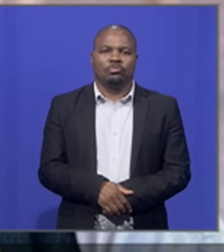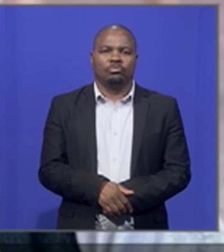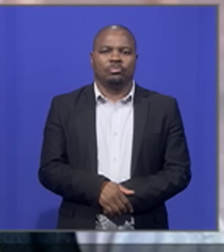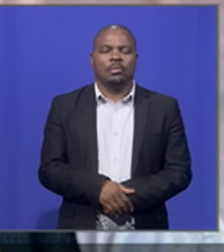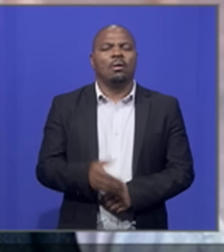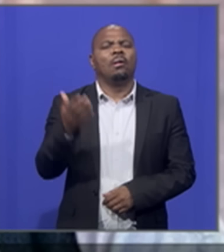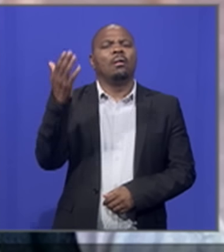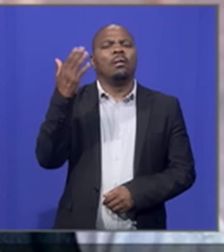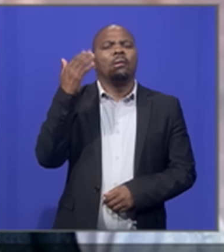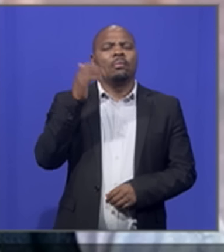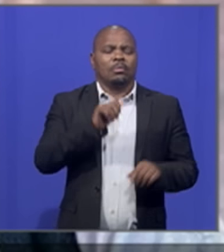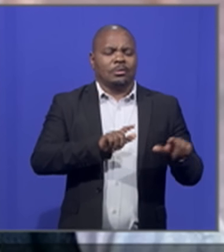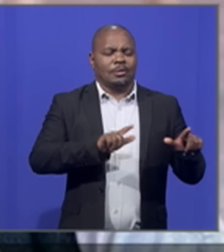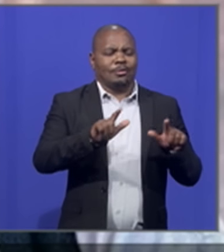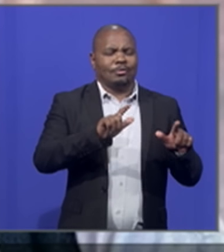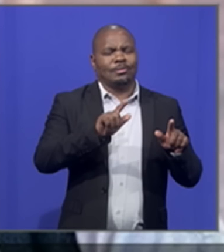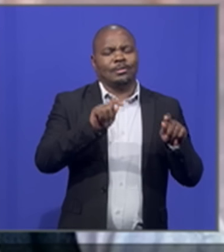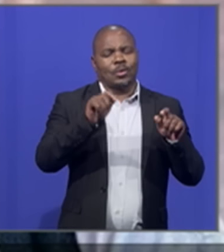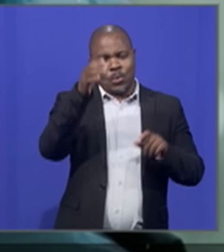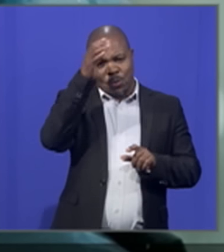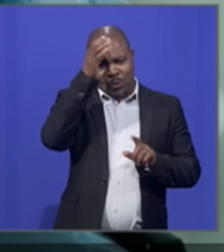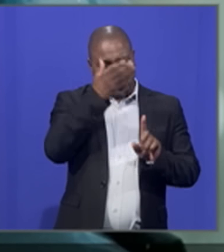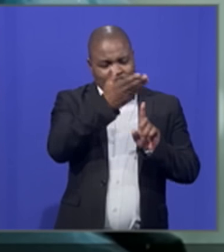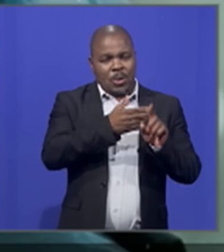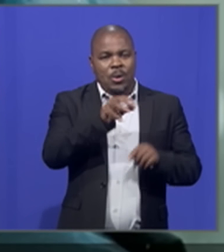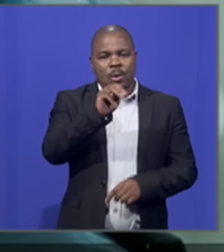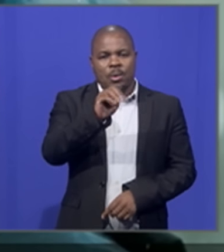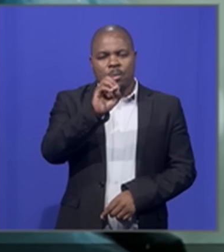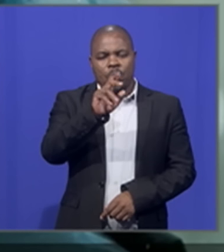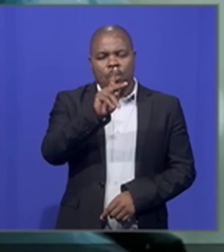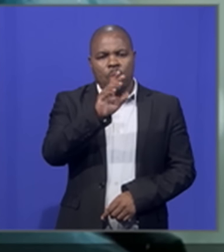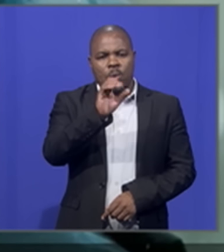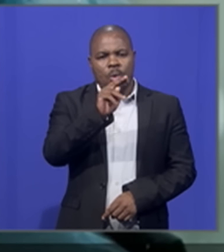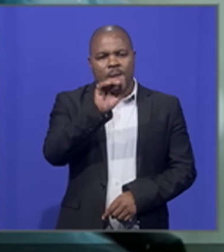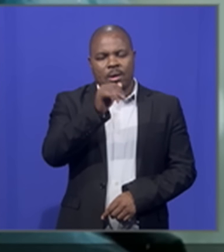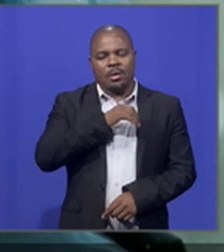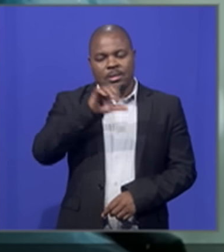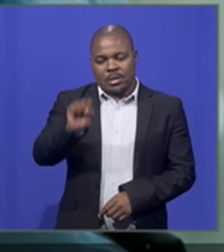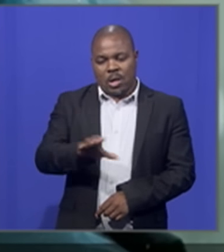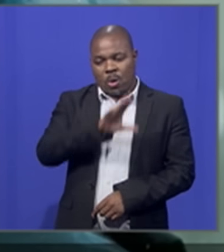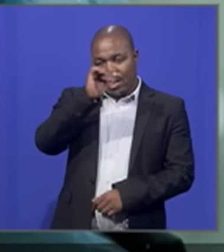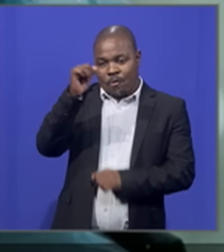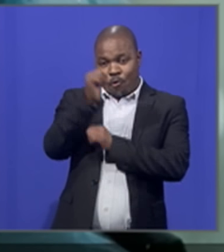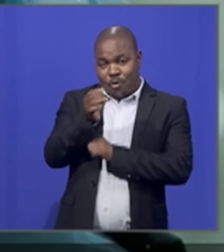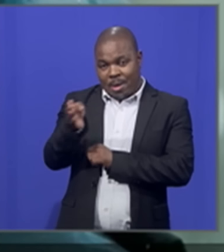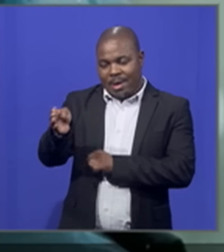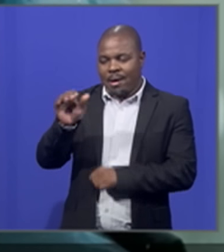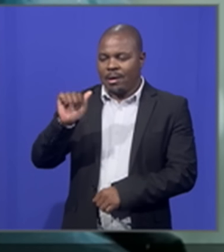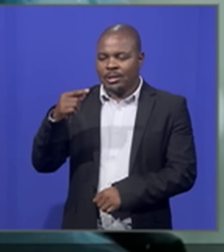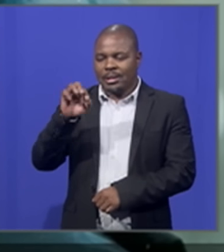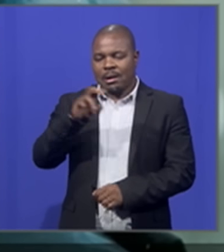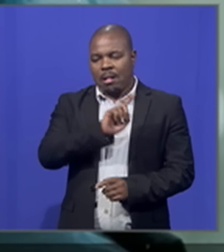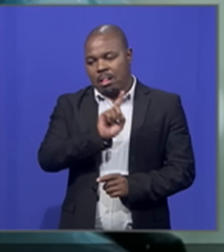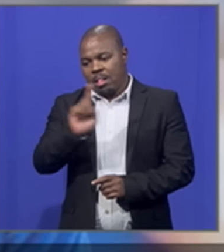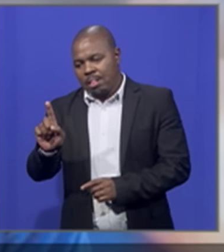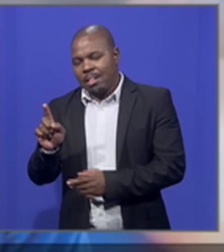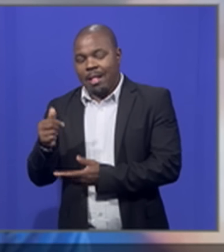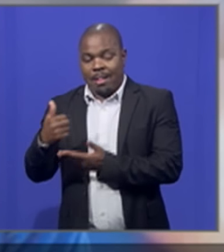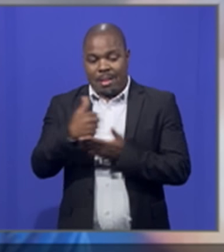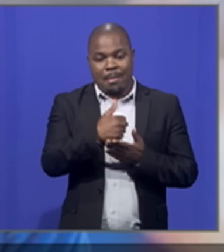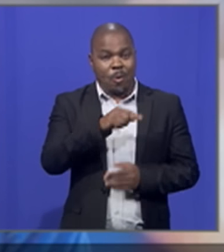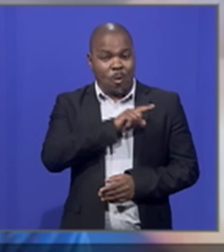Mohlahli wa maloba wa Mamelodi Sundowns Rulani Mokwena o hwetša thušo go tšwa ngwakong wa botseta wa Afrika Borwa ka Algeria